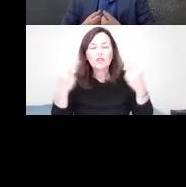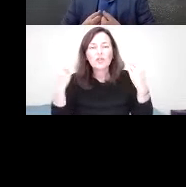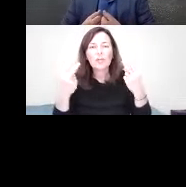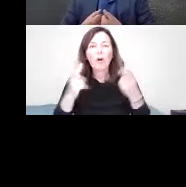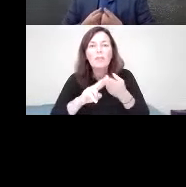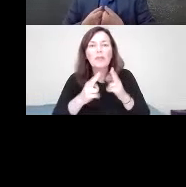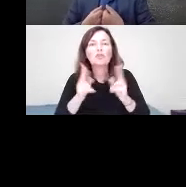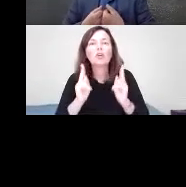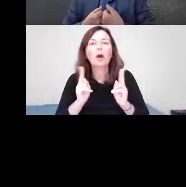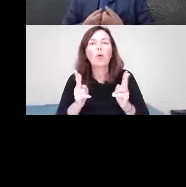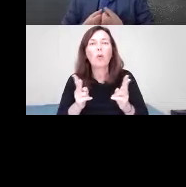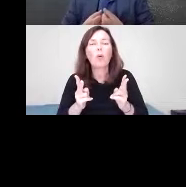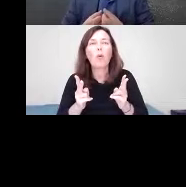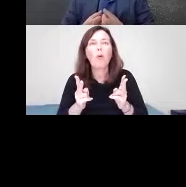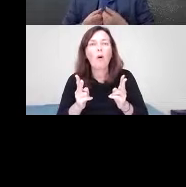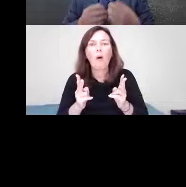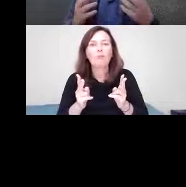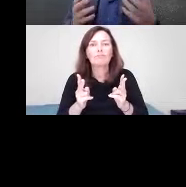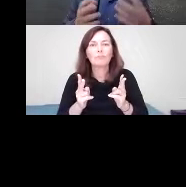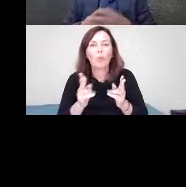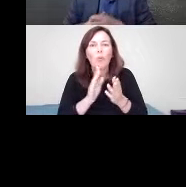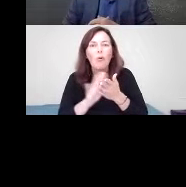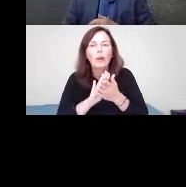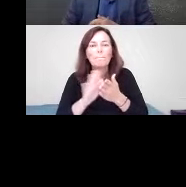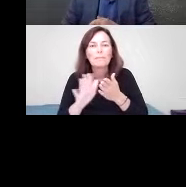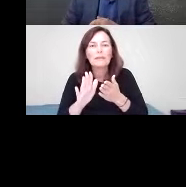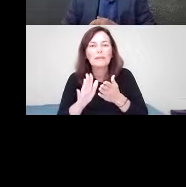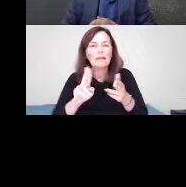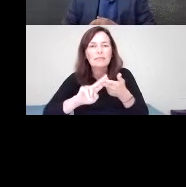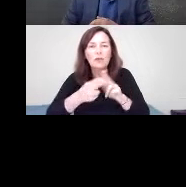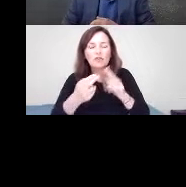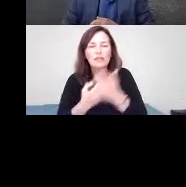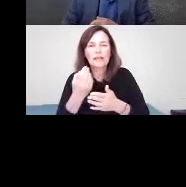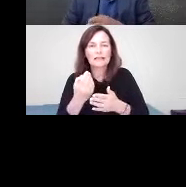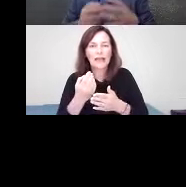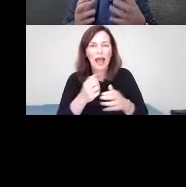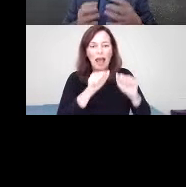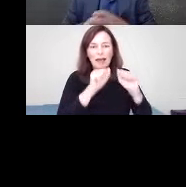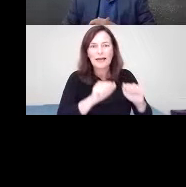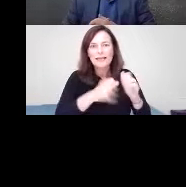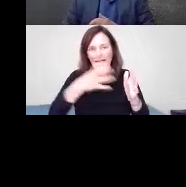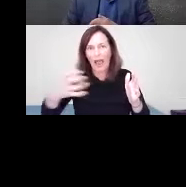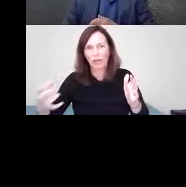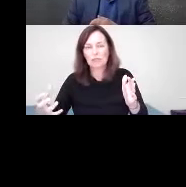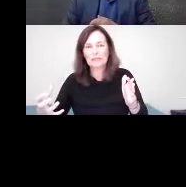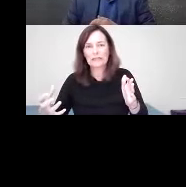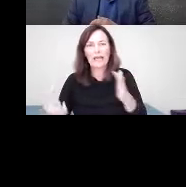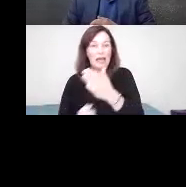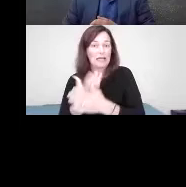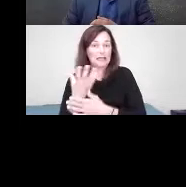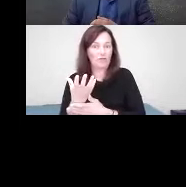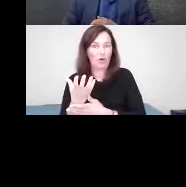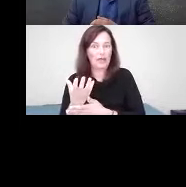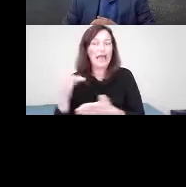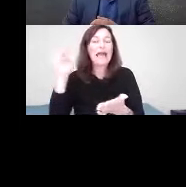of those goals, what are really the heart of the SDGs of the Agenda 2030,